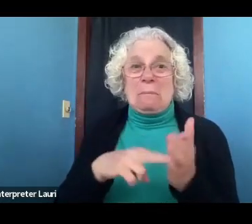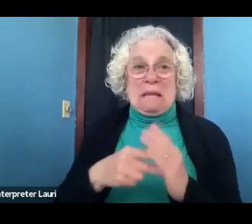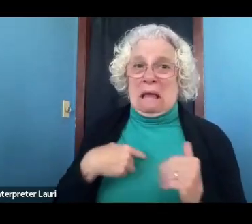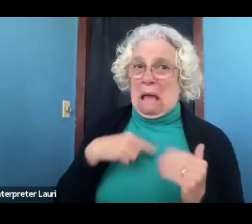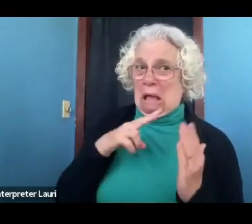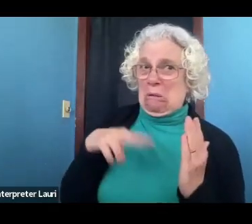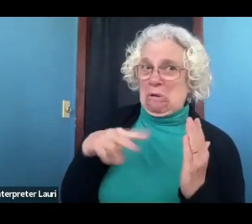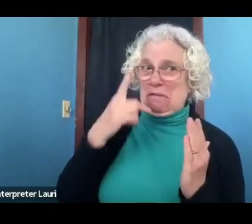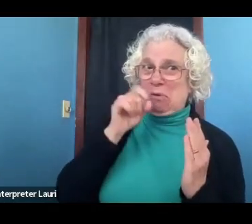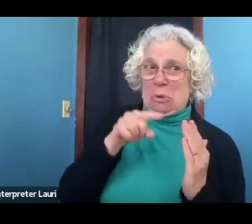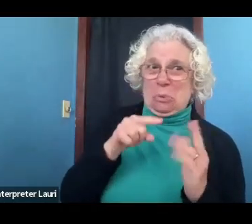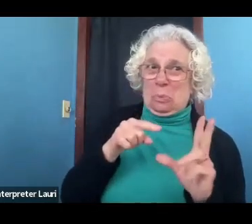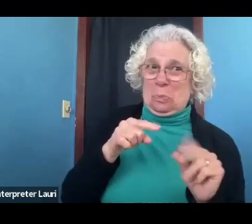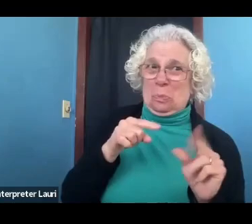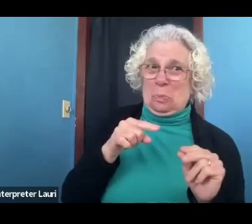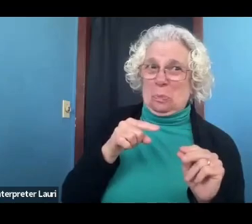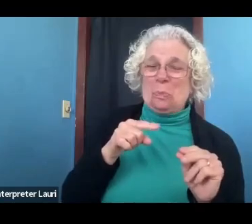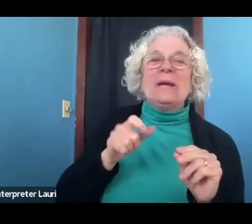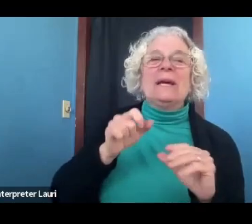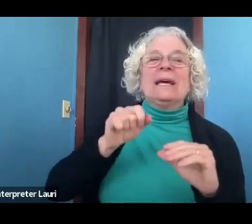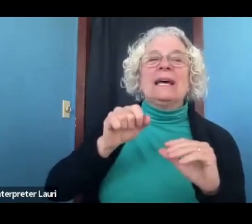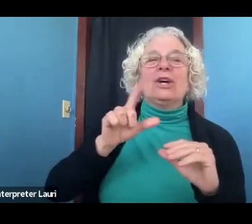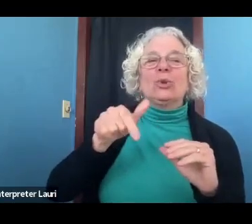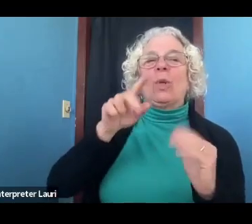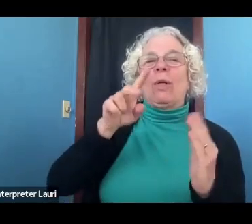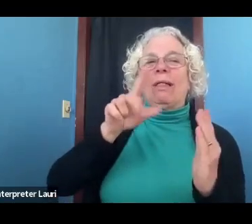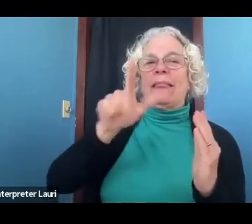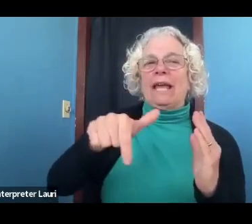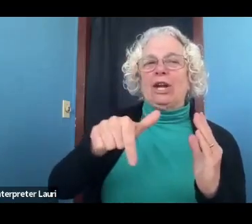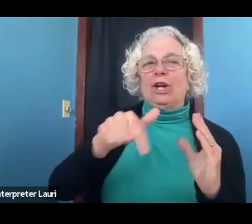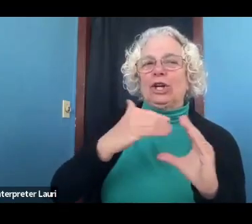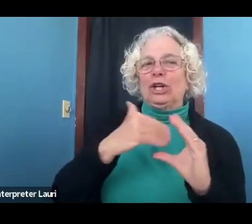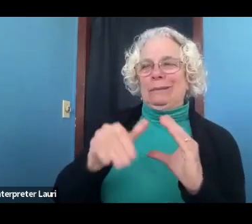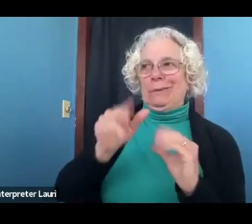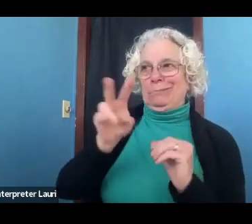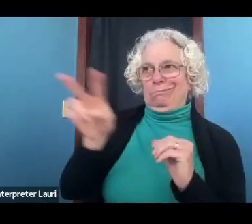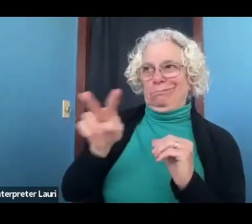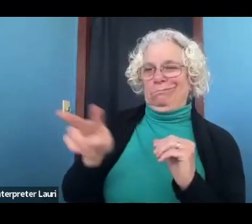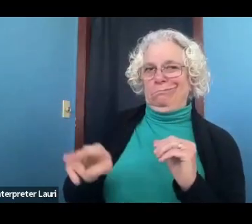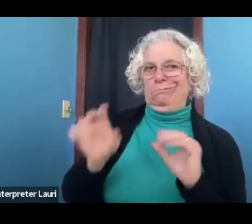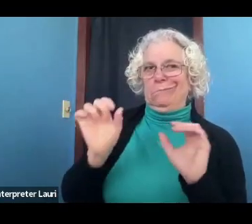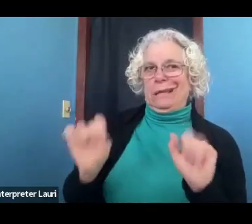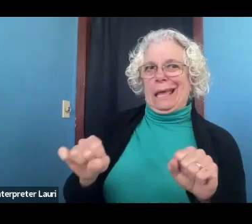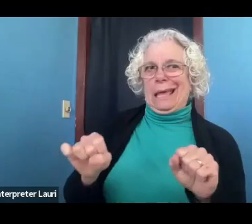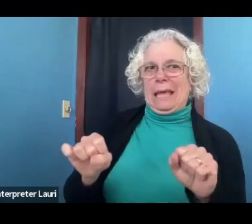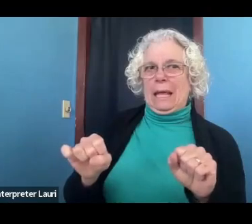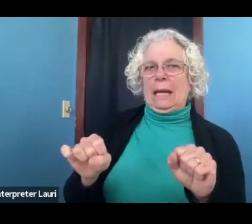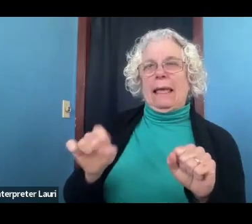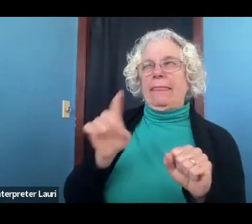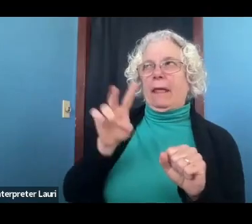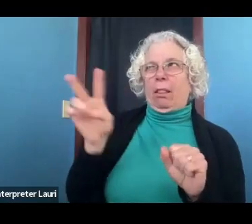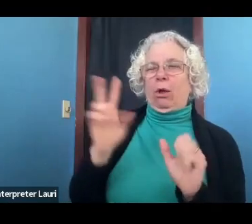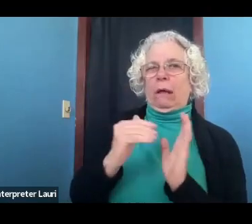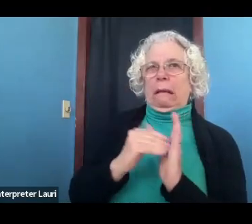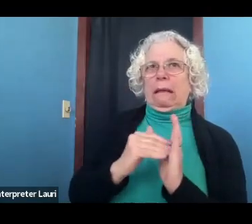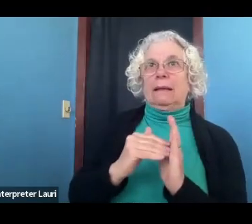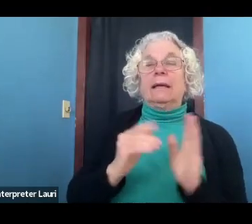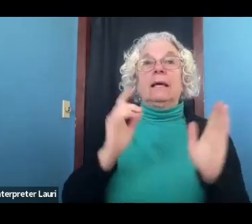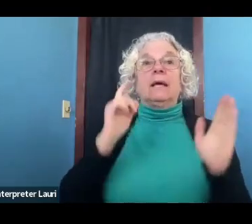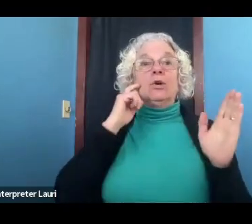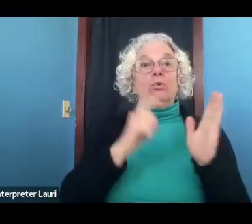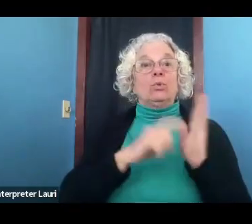because you'll have them later to refer to. I want them to be more of a reference material. And on the right-hand